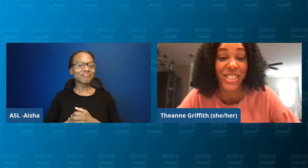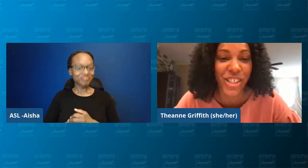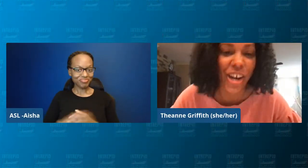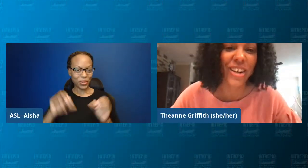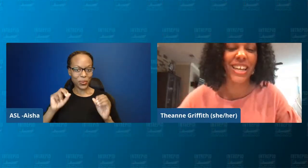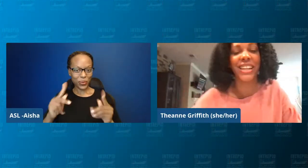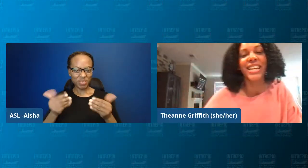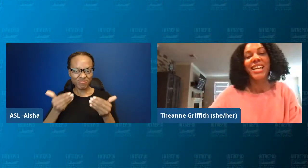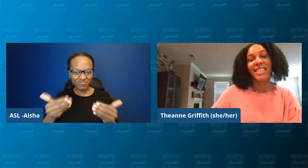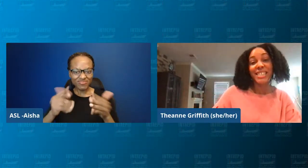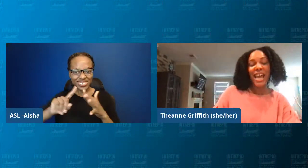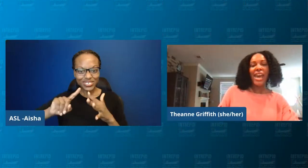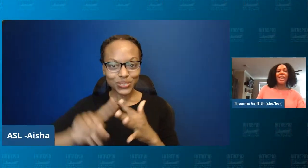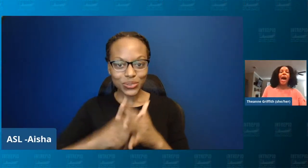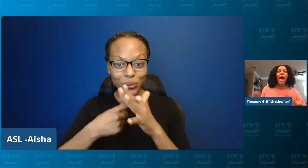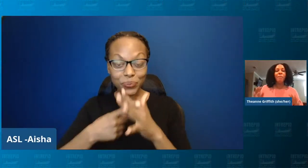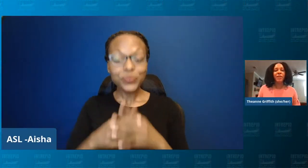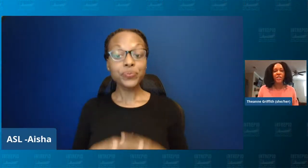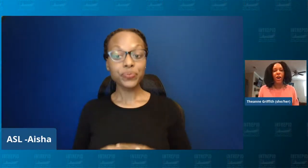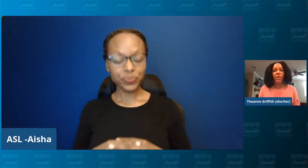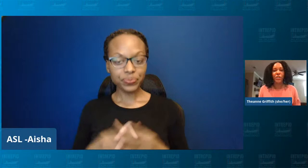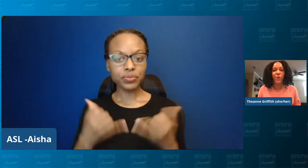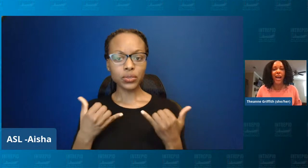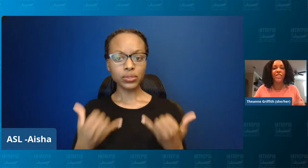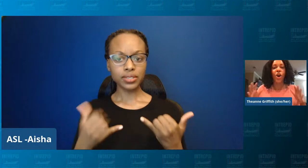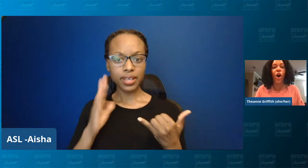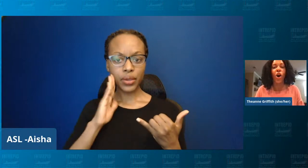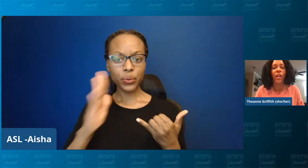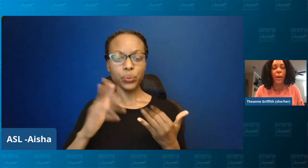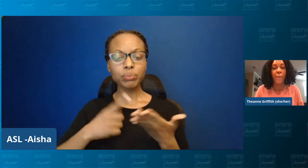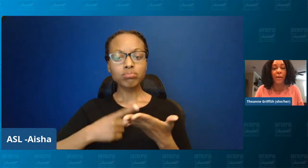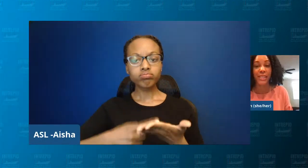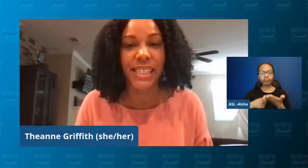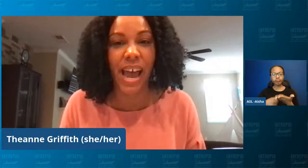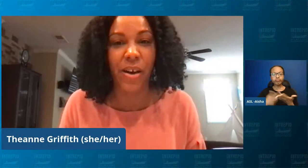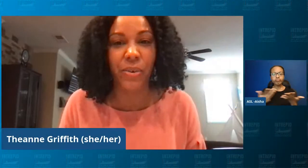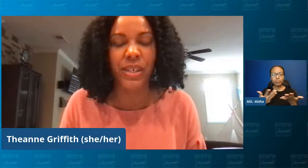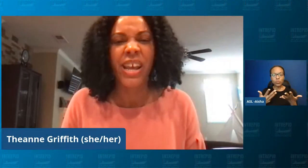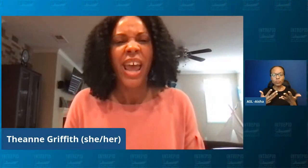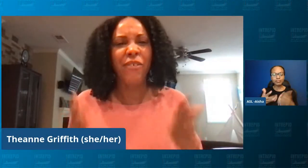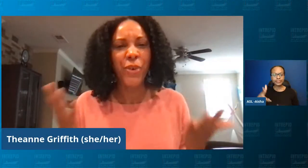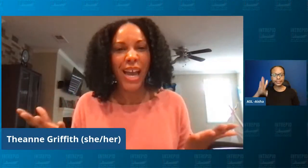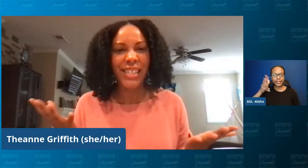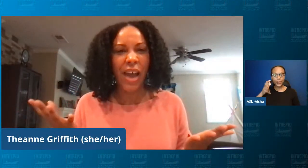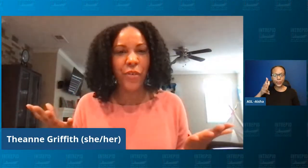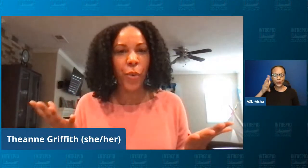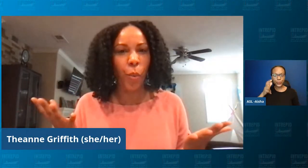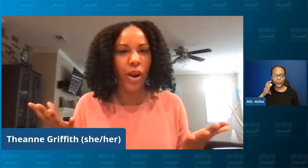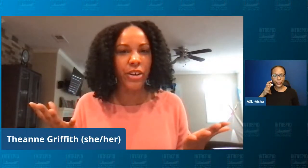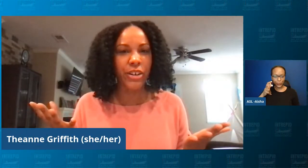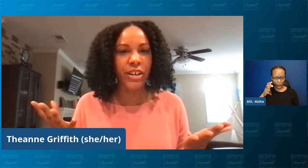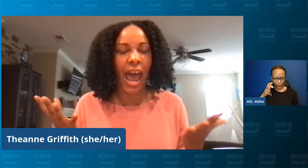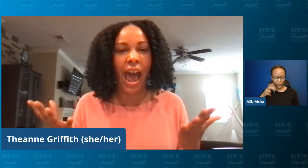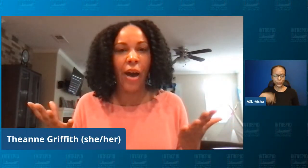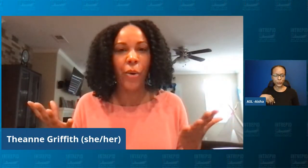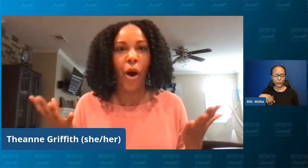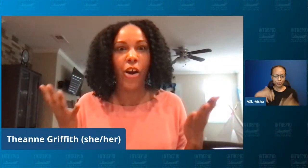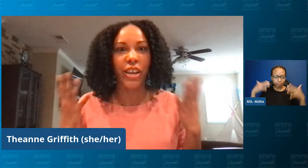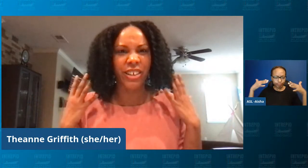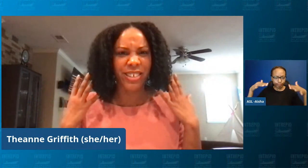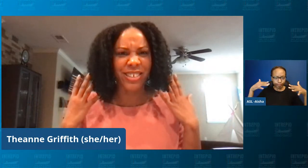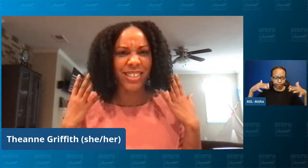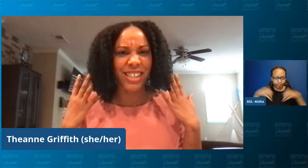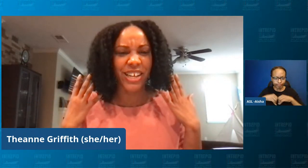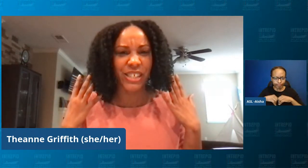let's get started. Today, I'm going to talk to you guys all about sound. Have you guys ever wondered how